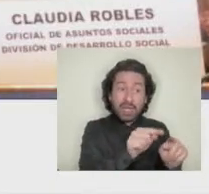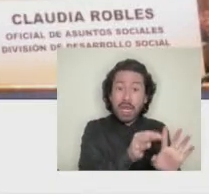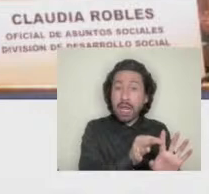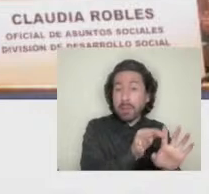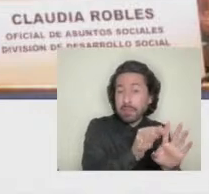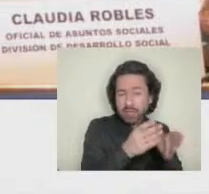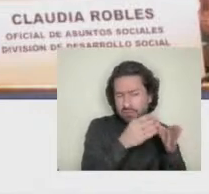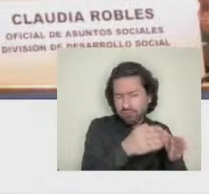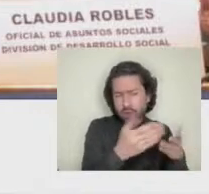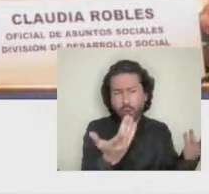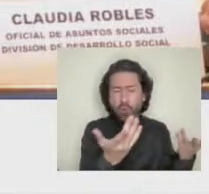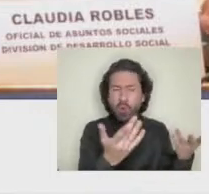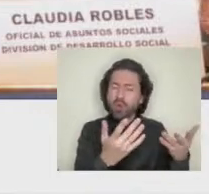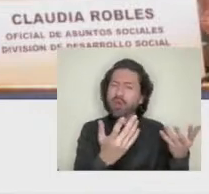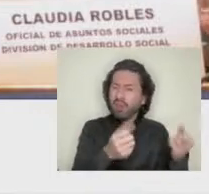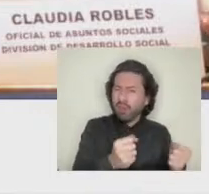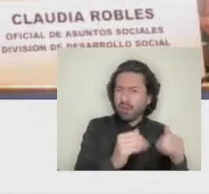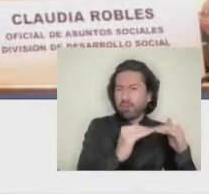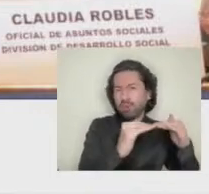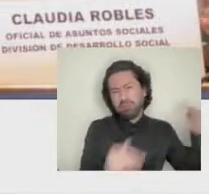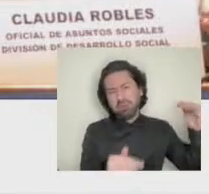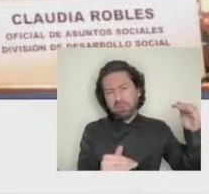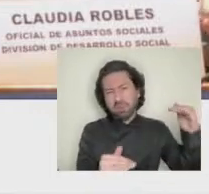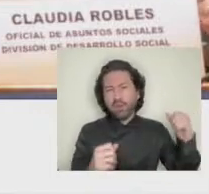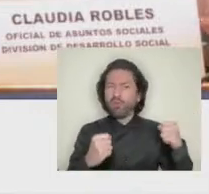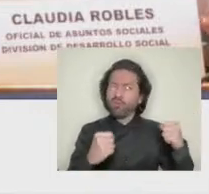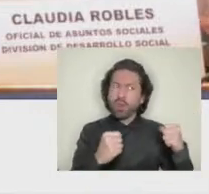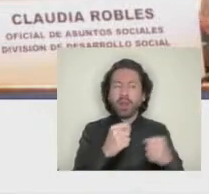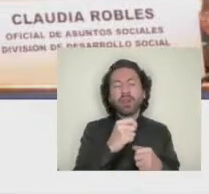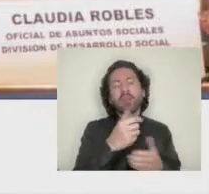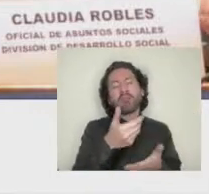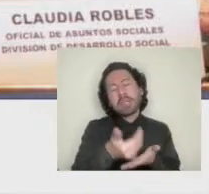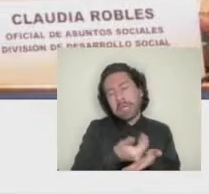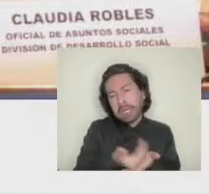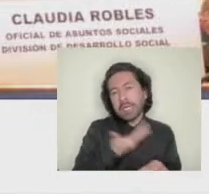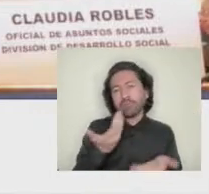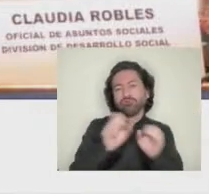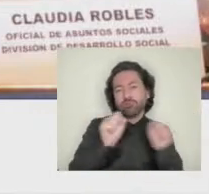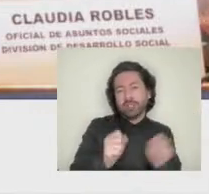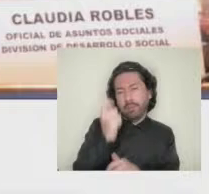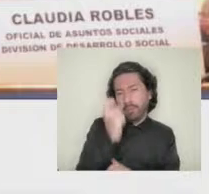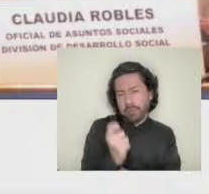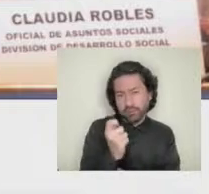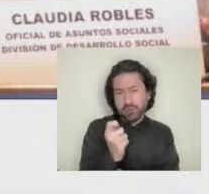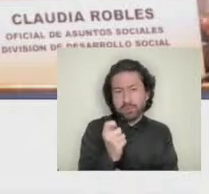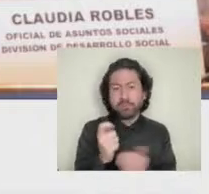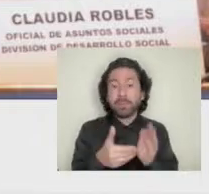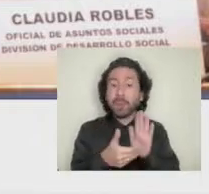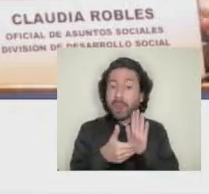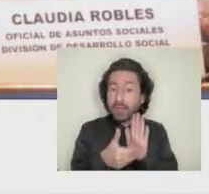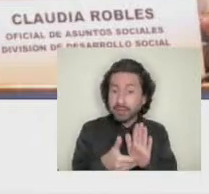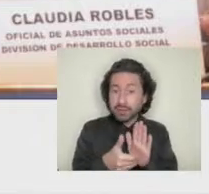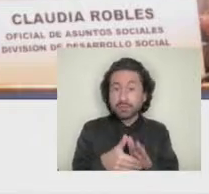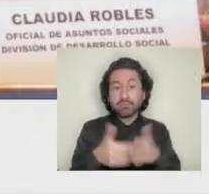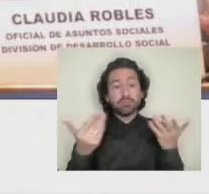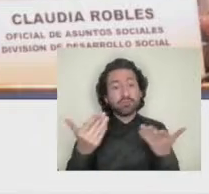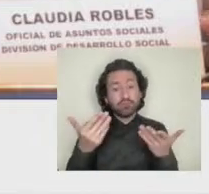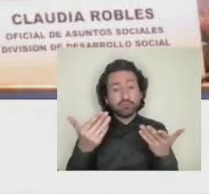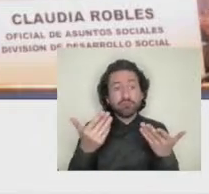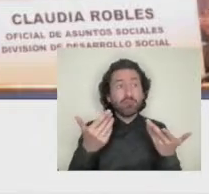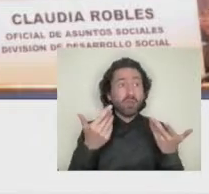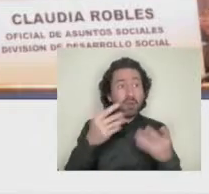special tension we have of the brutal inequality in pension systems and income. For example,